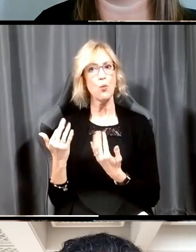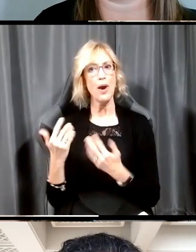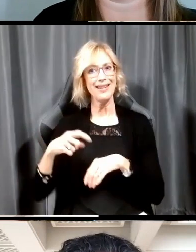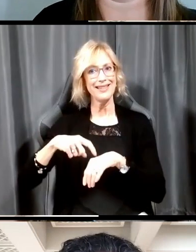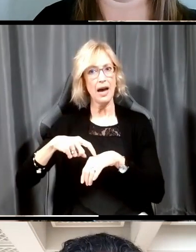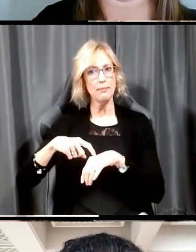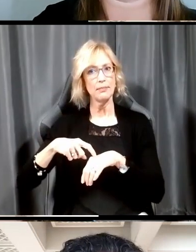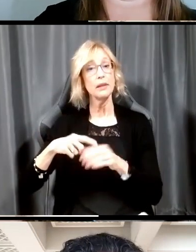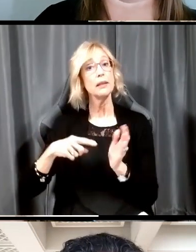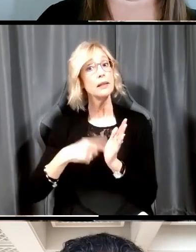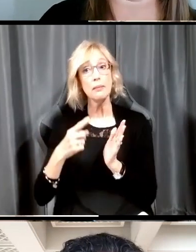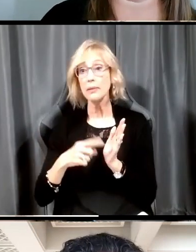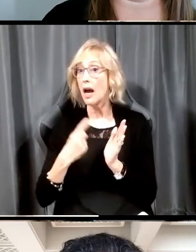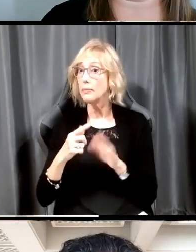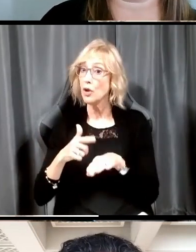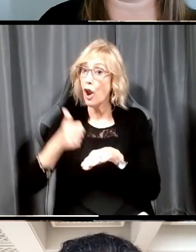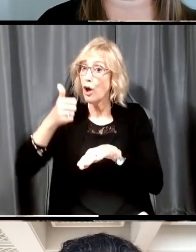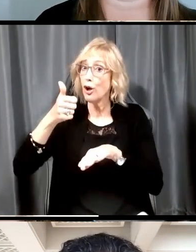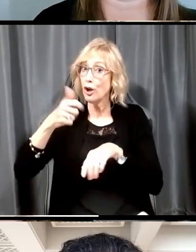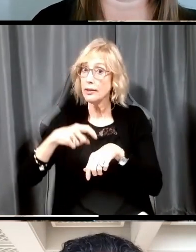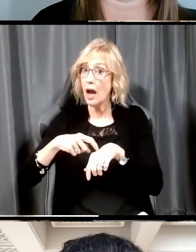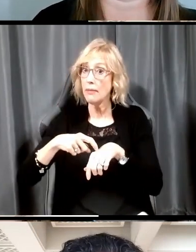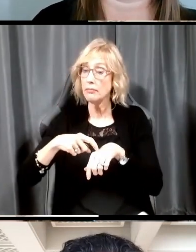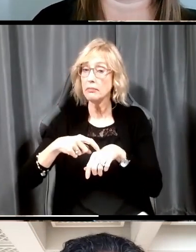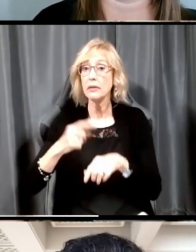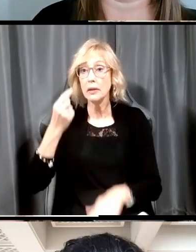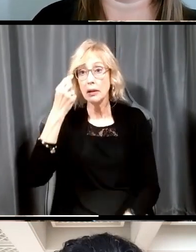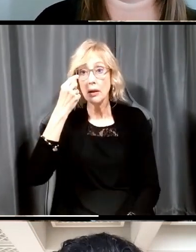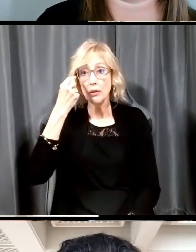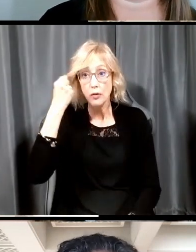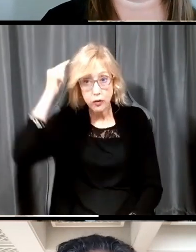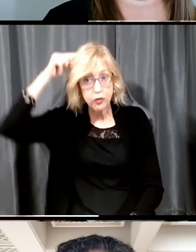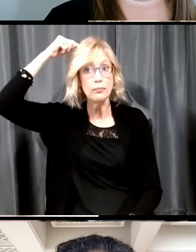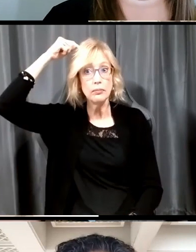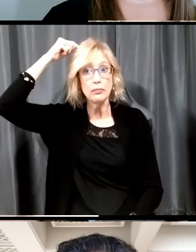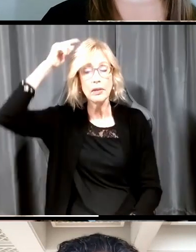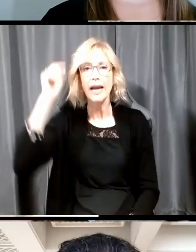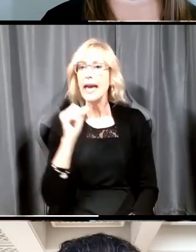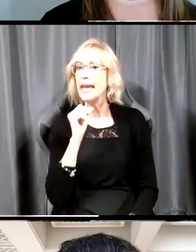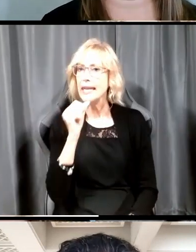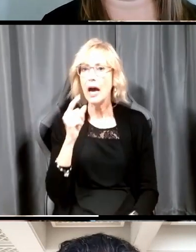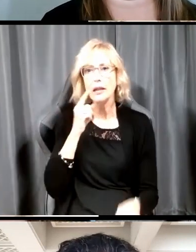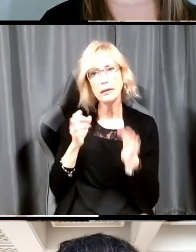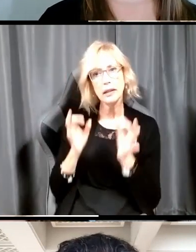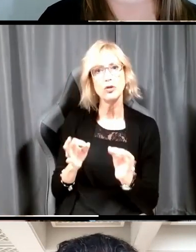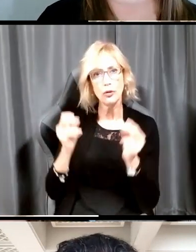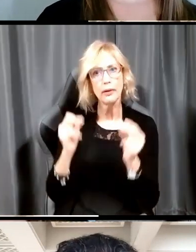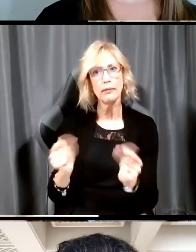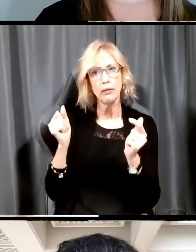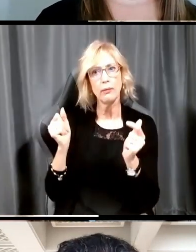times it takes longer periods of time, shorter periods of time. It's not something that we can determine.